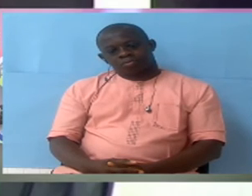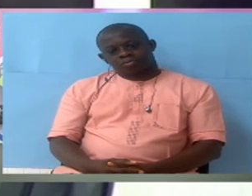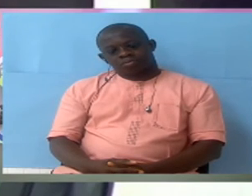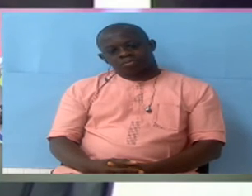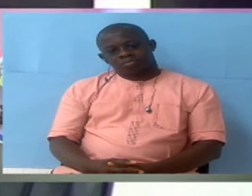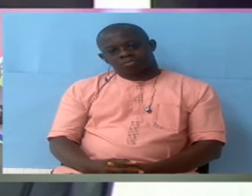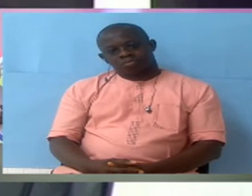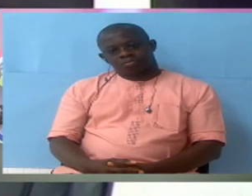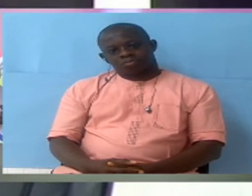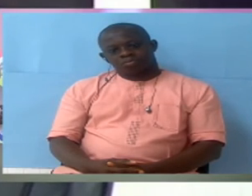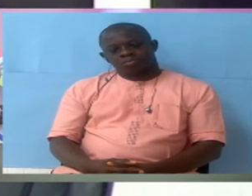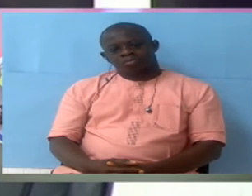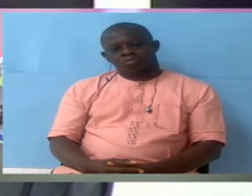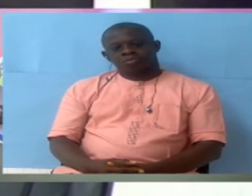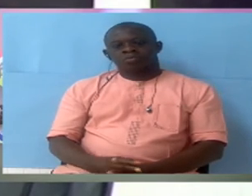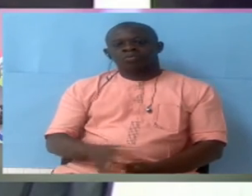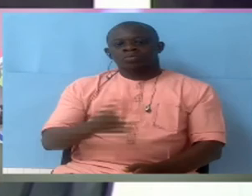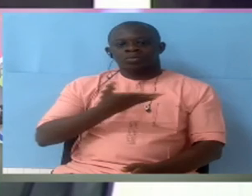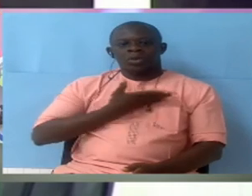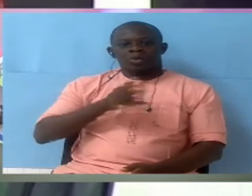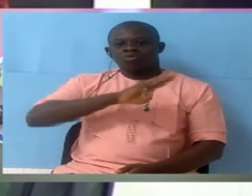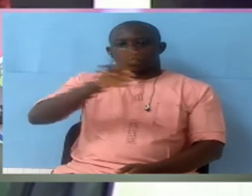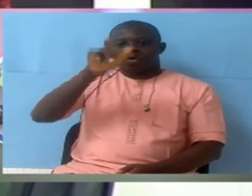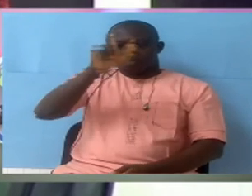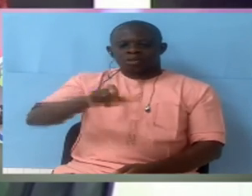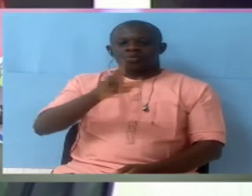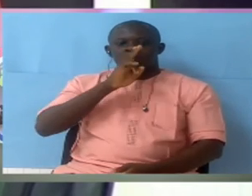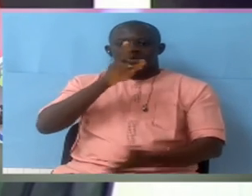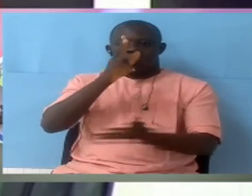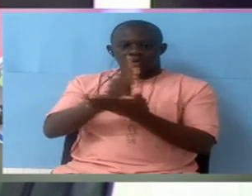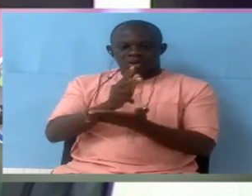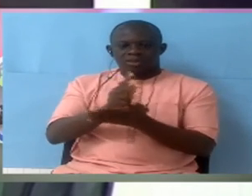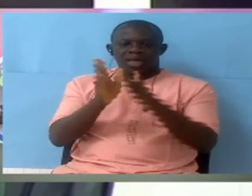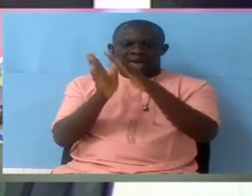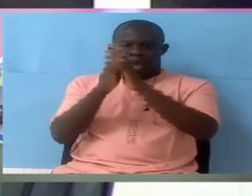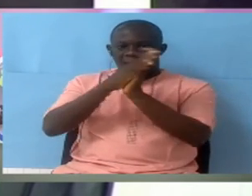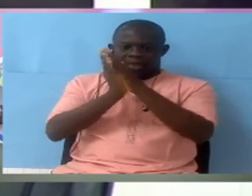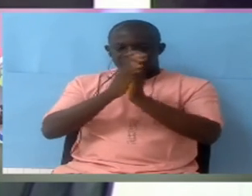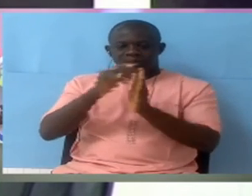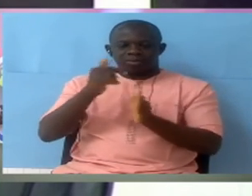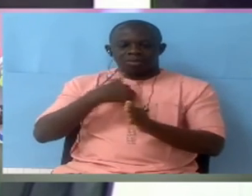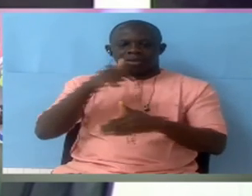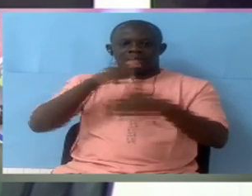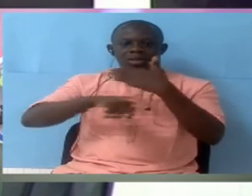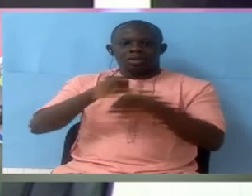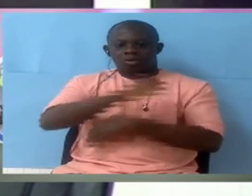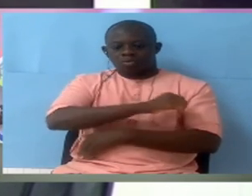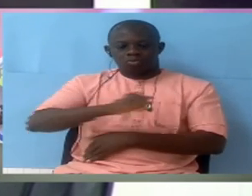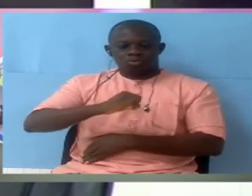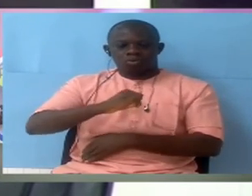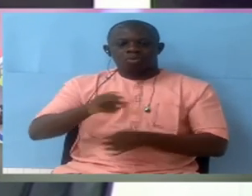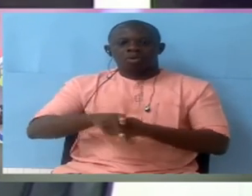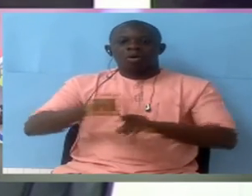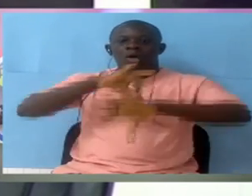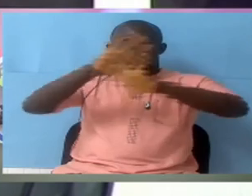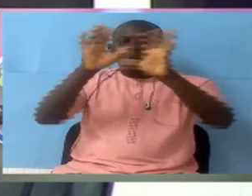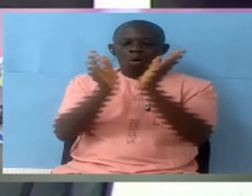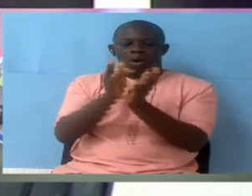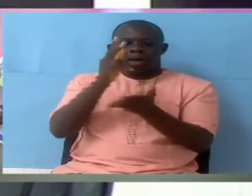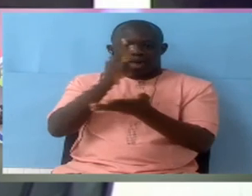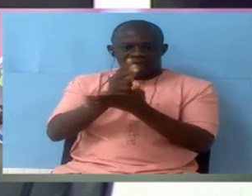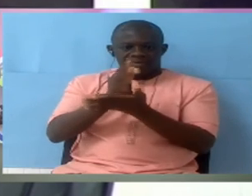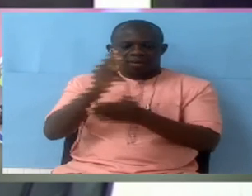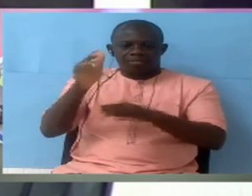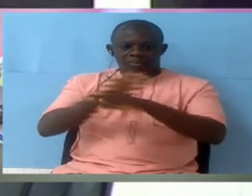that testified against me in the coup. Amut kenn ko xamne wax na be tudama ci biir coup bi. All the evidence before